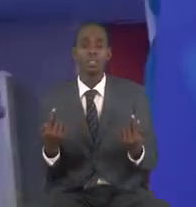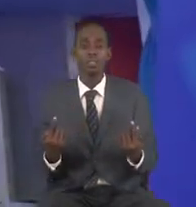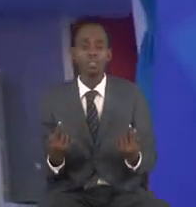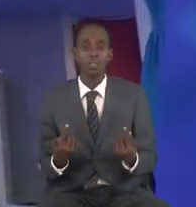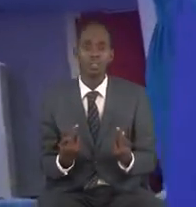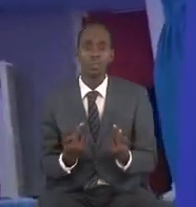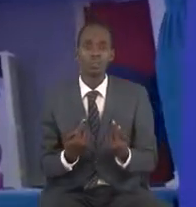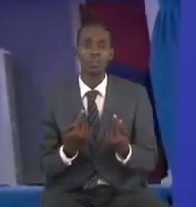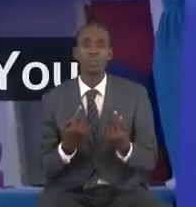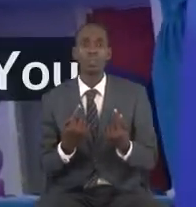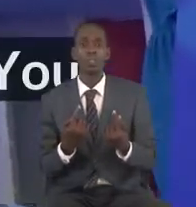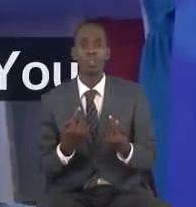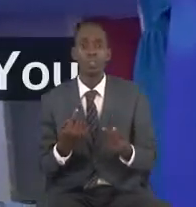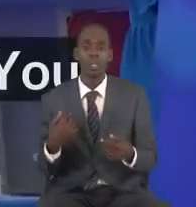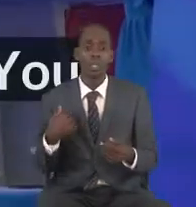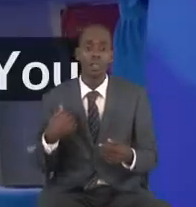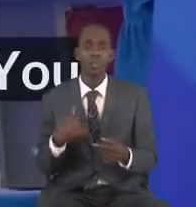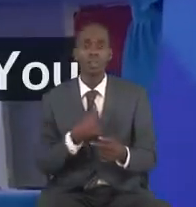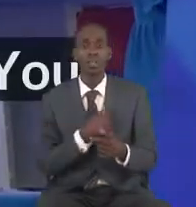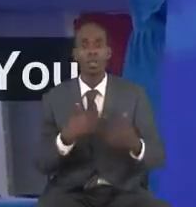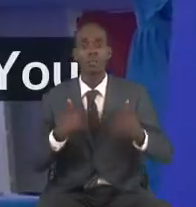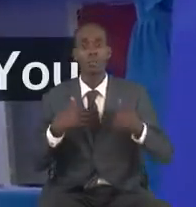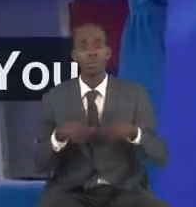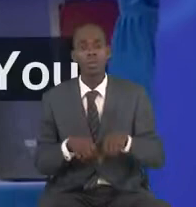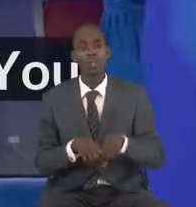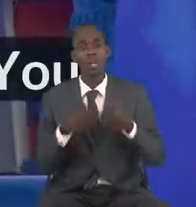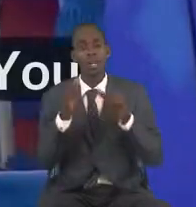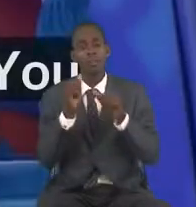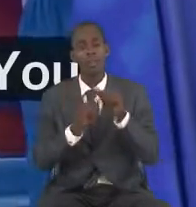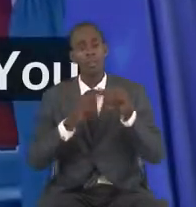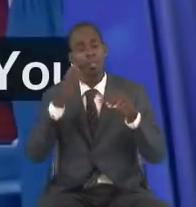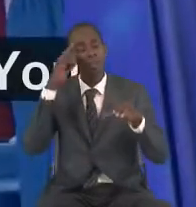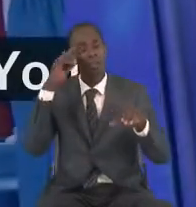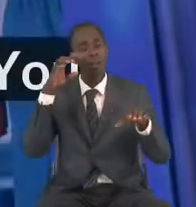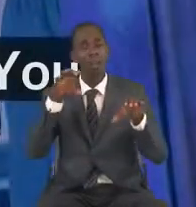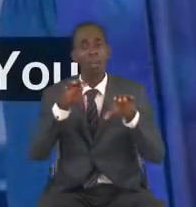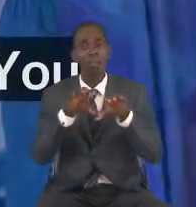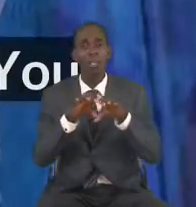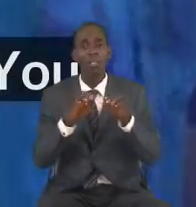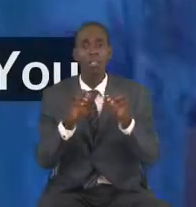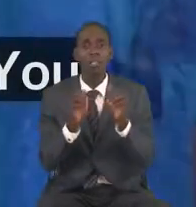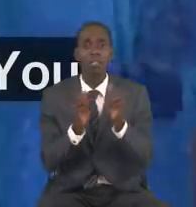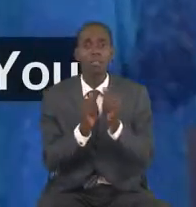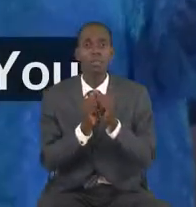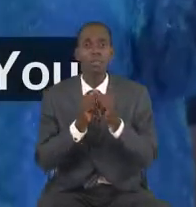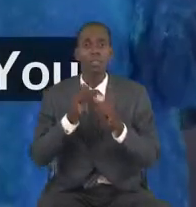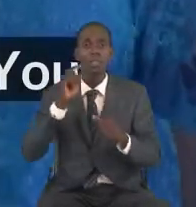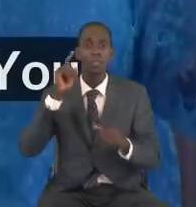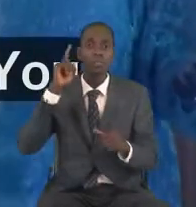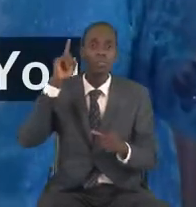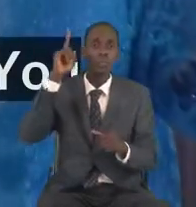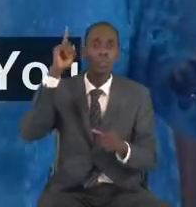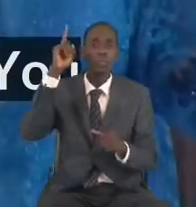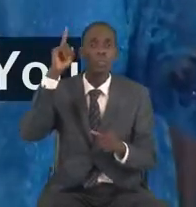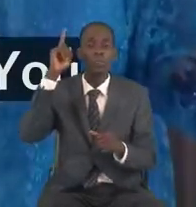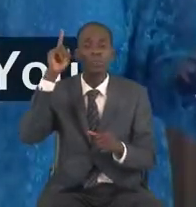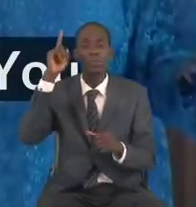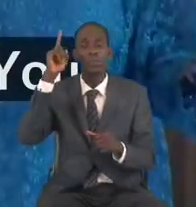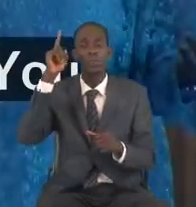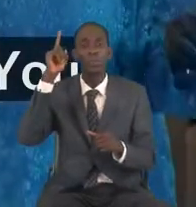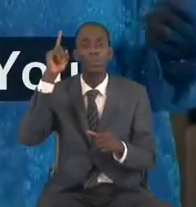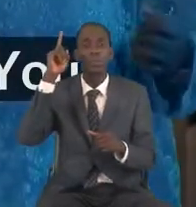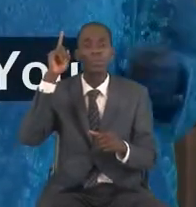sinned, we have broken every covenant with you.